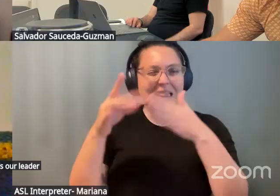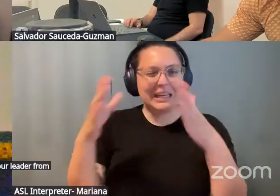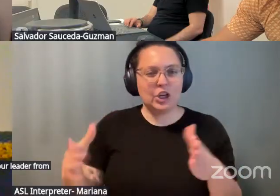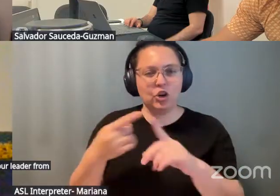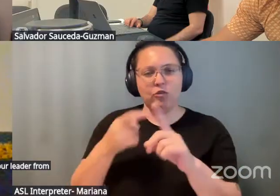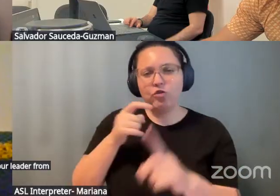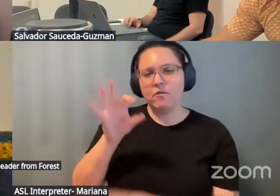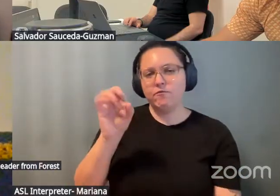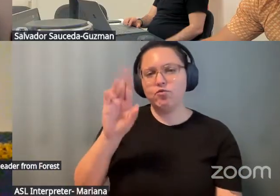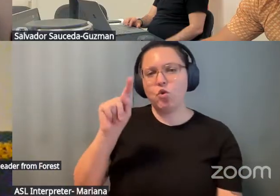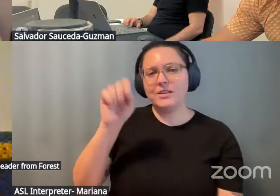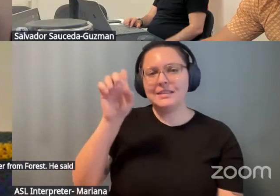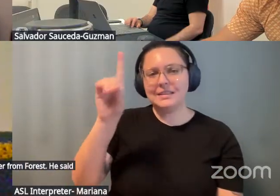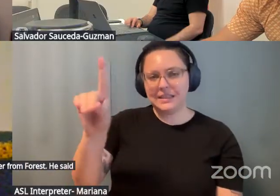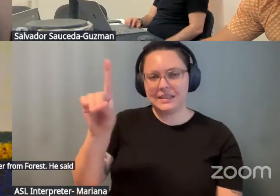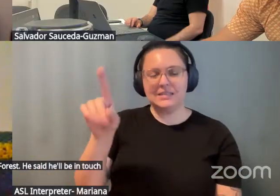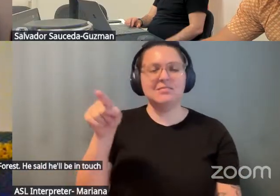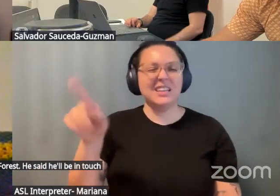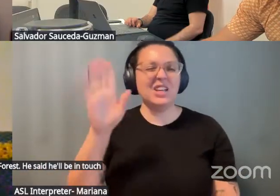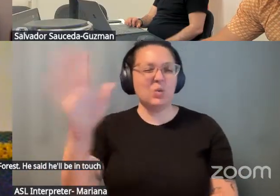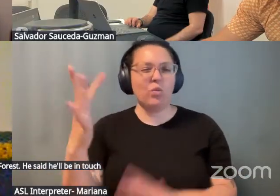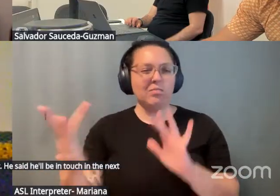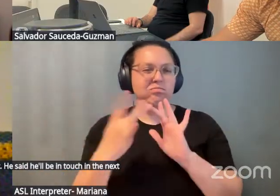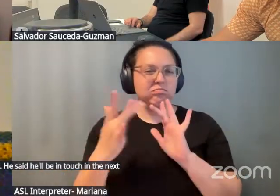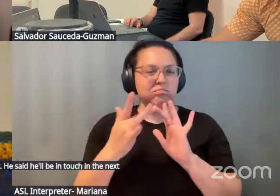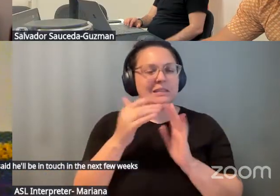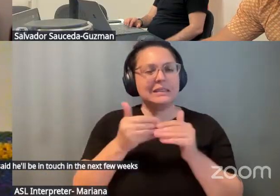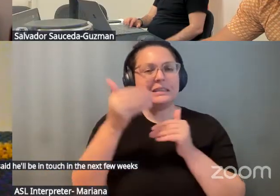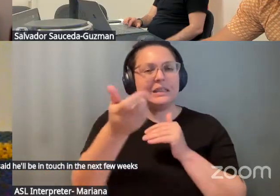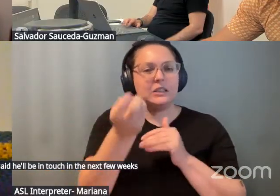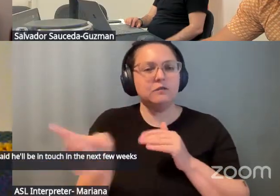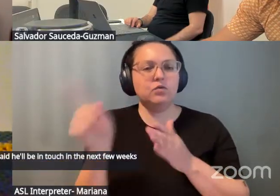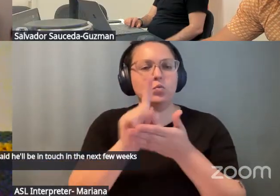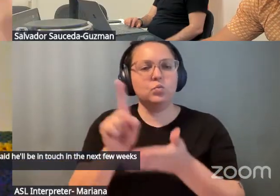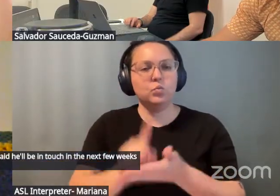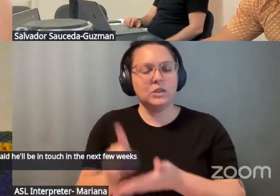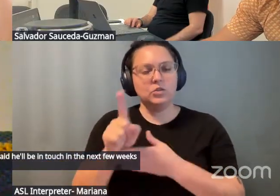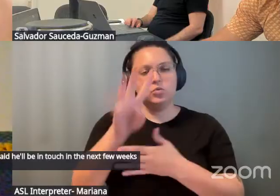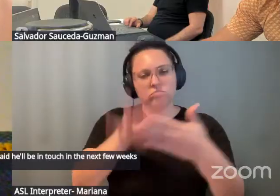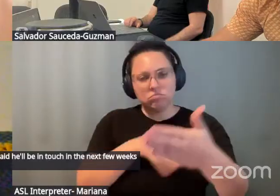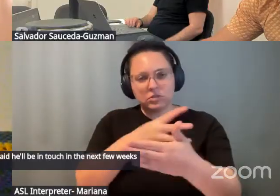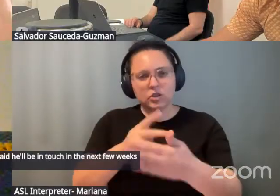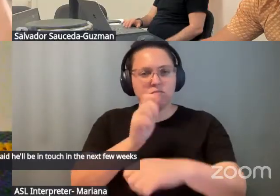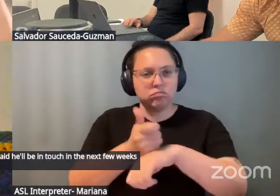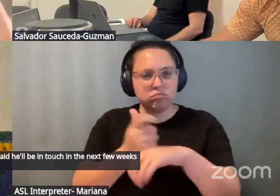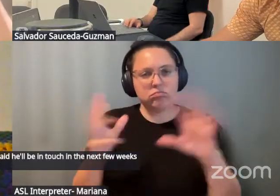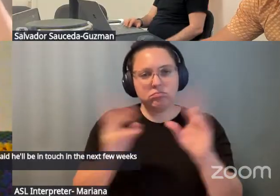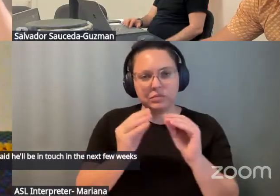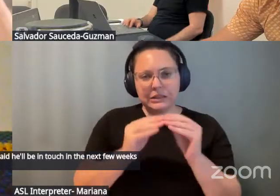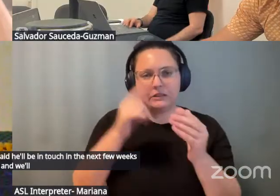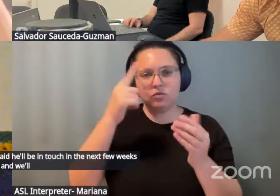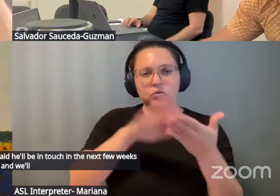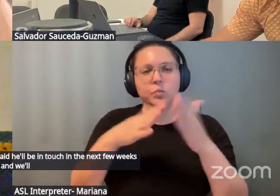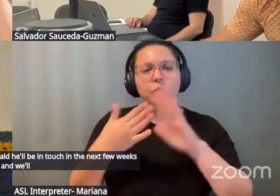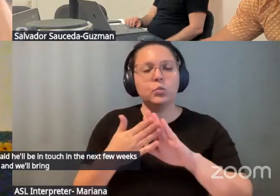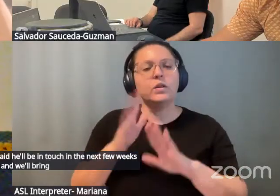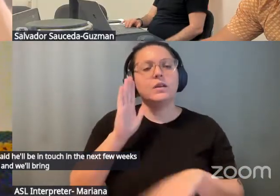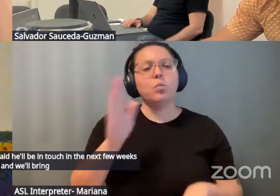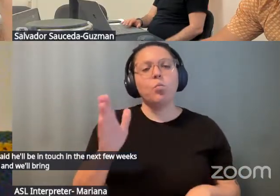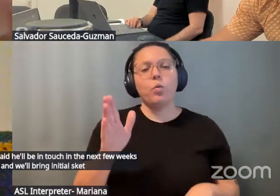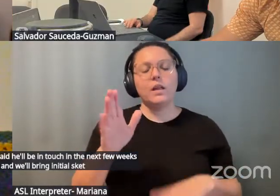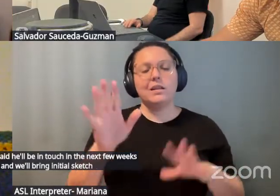He said he'll be in touch in the next few weeks to schedule a community meeting, and we'll bring initial sketches